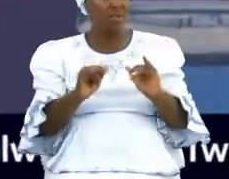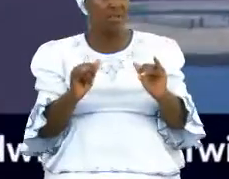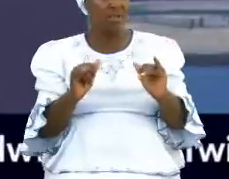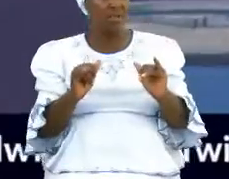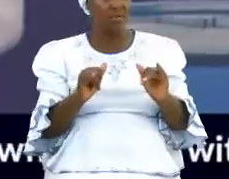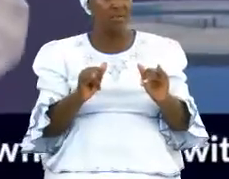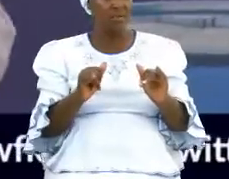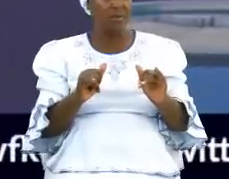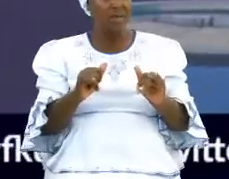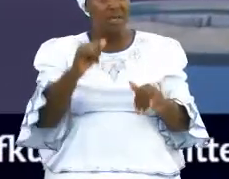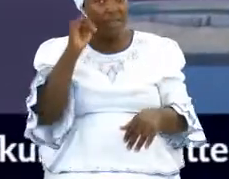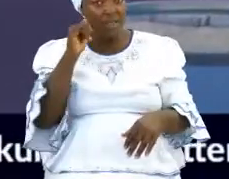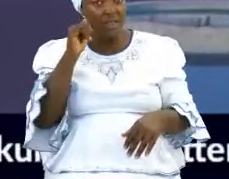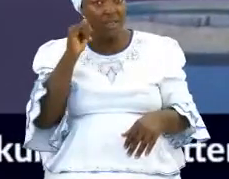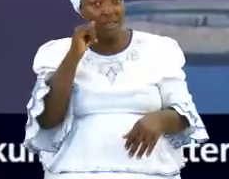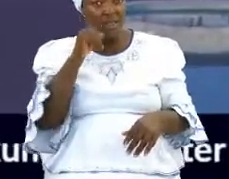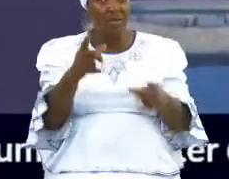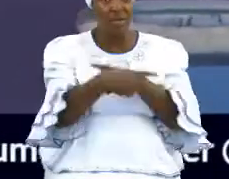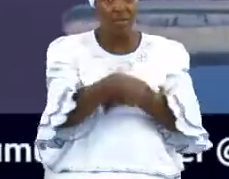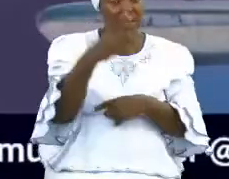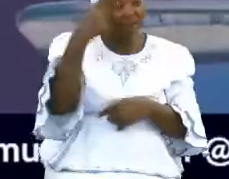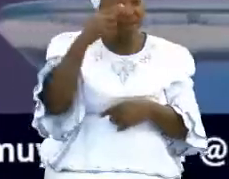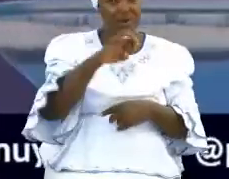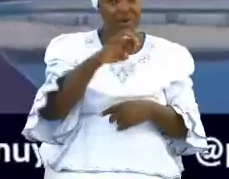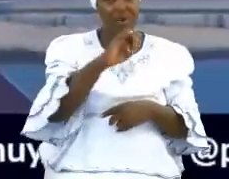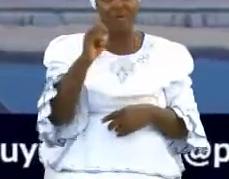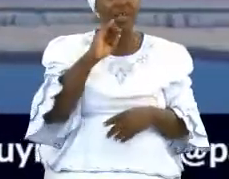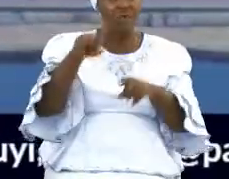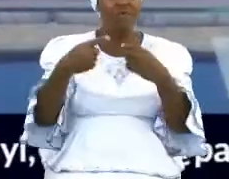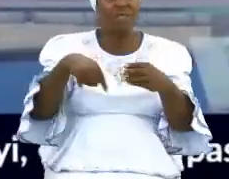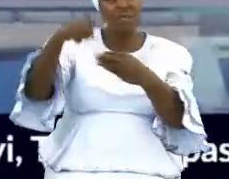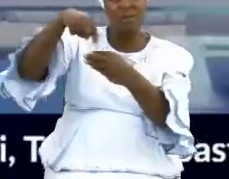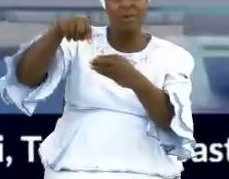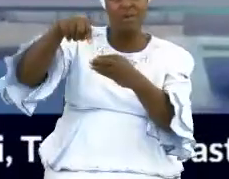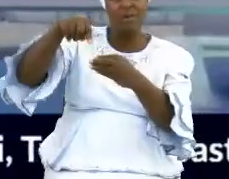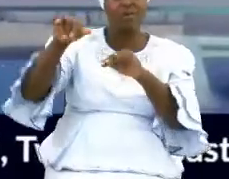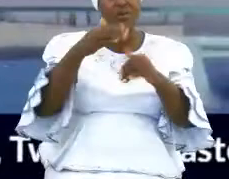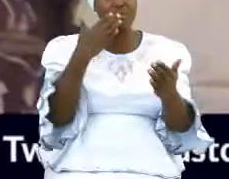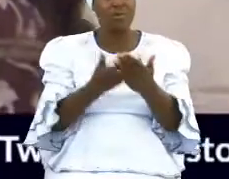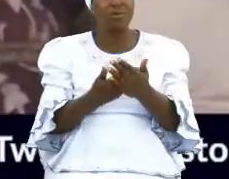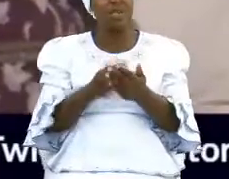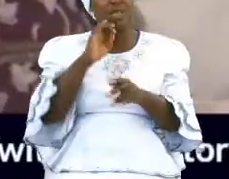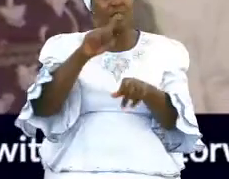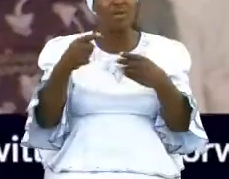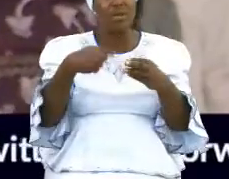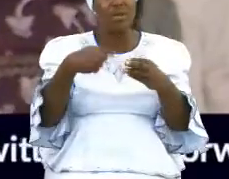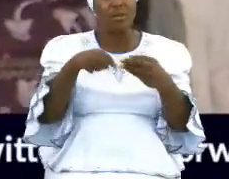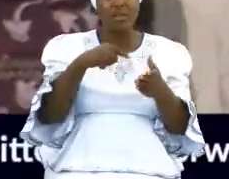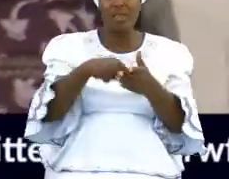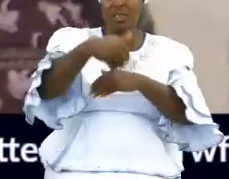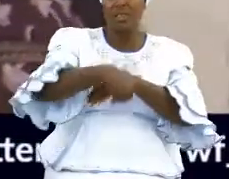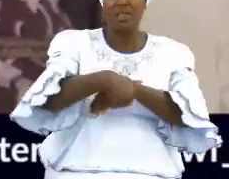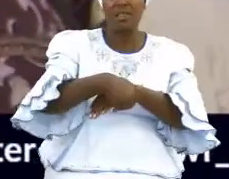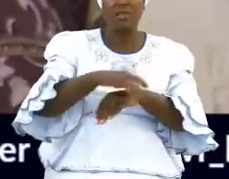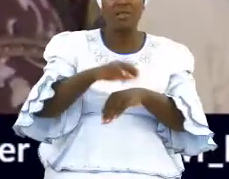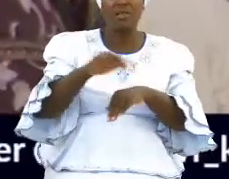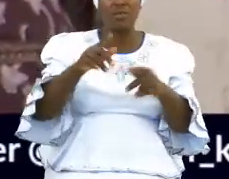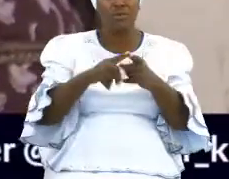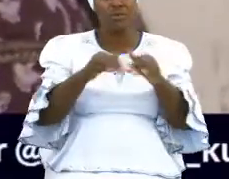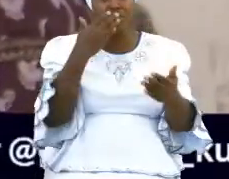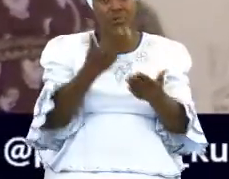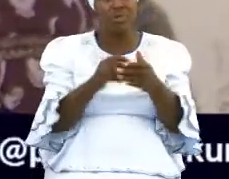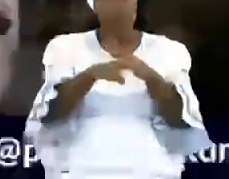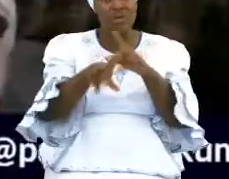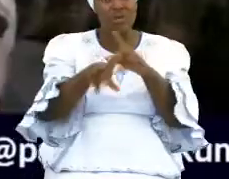went about doing good. He's going about tonight to do good in your life. To open